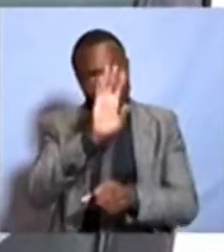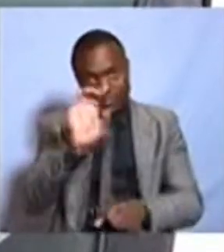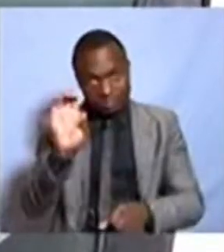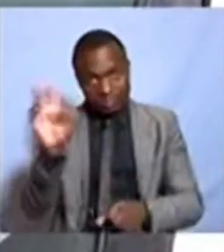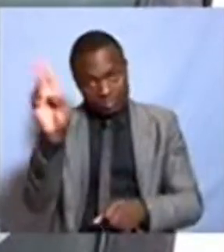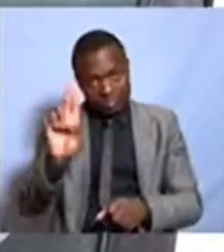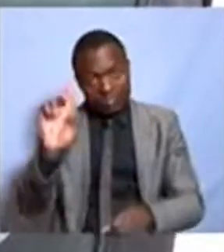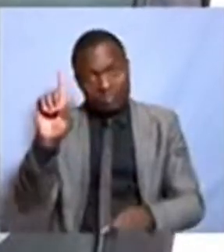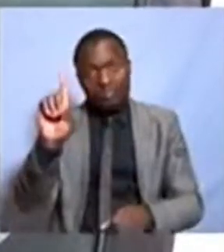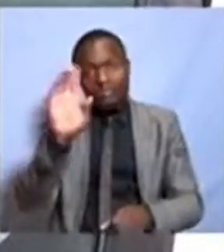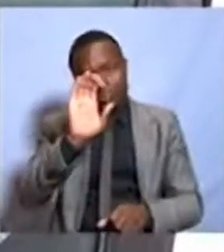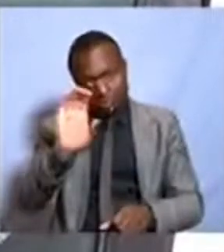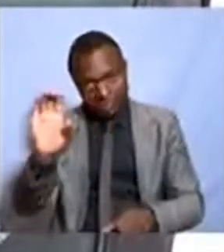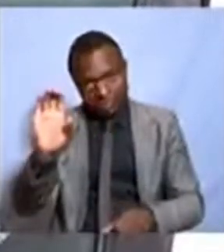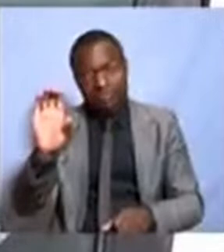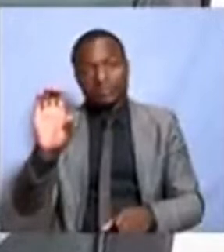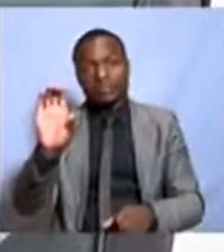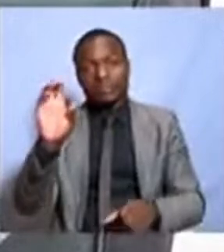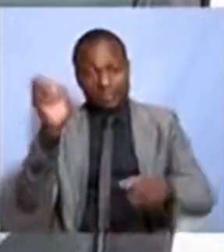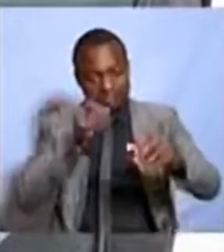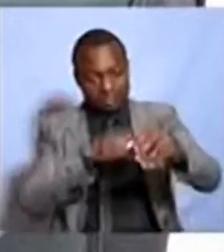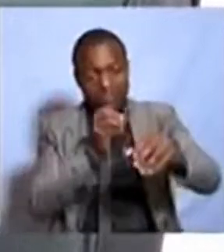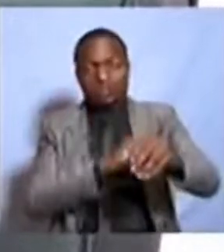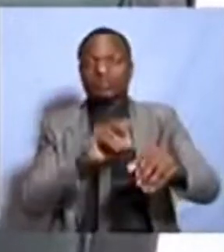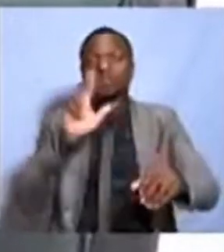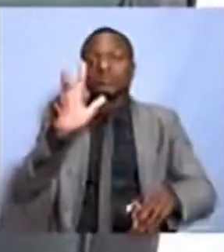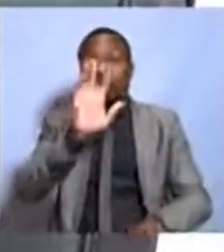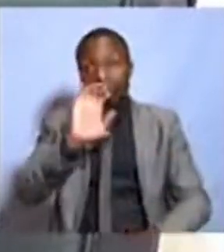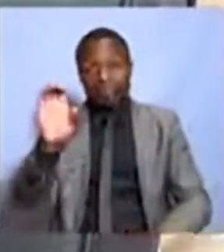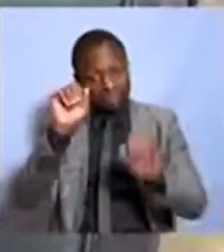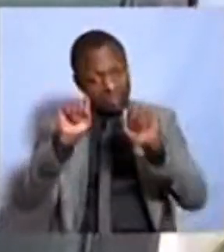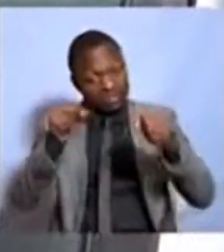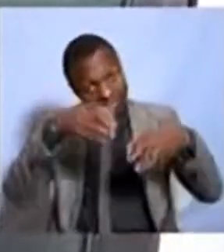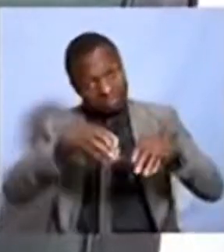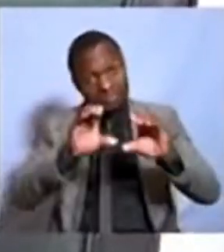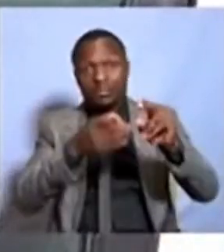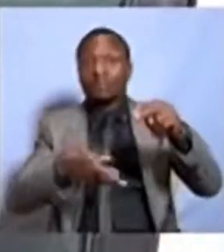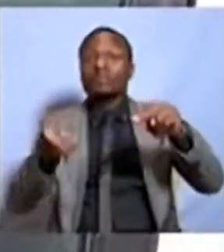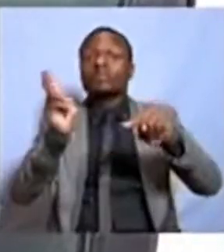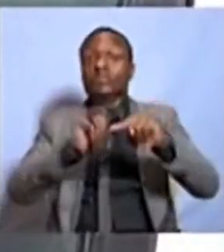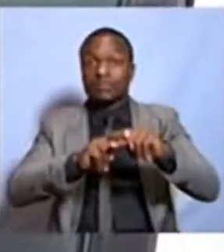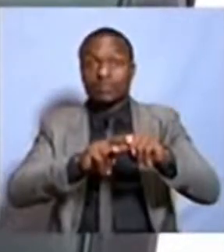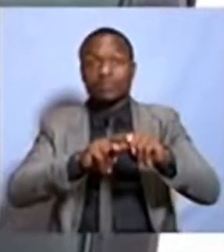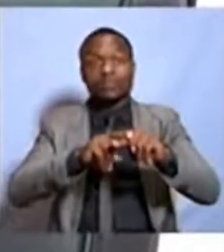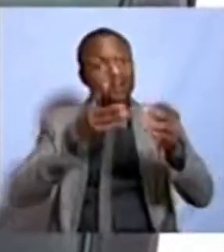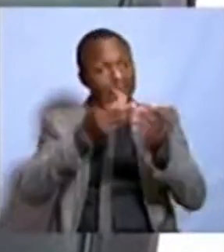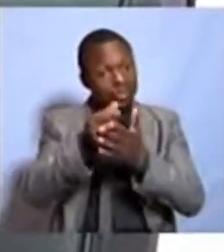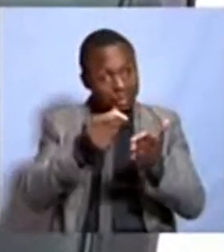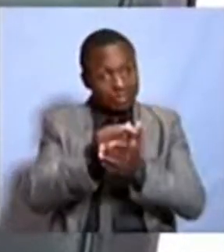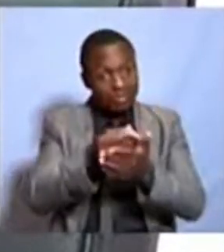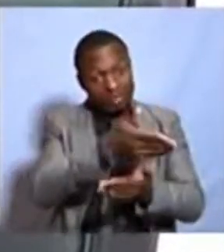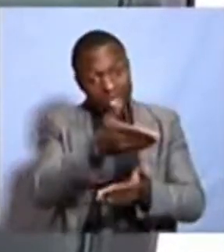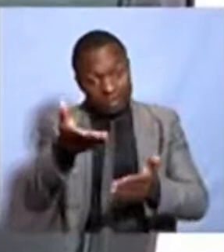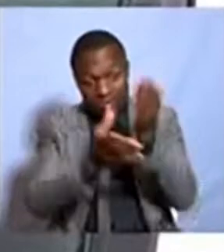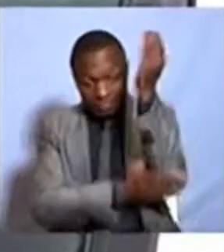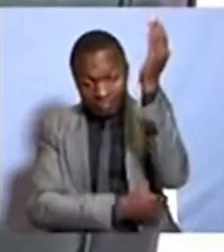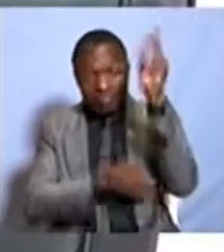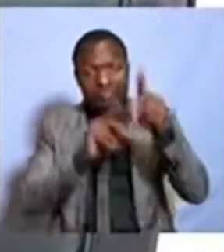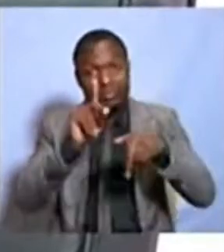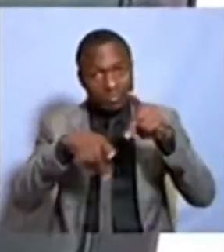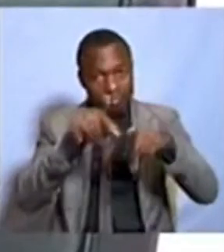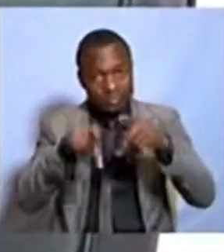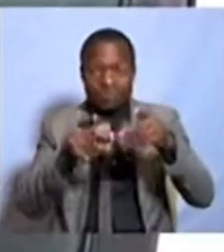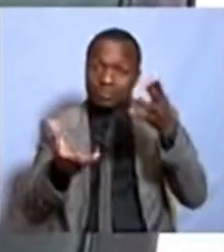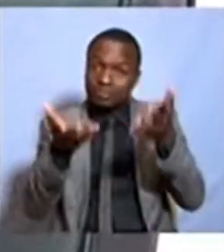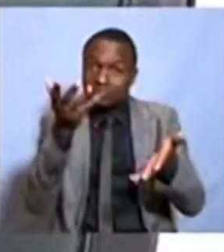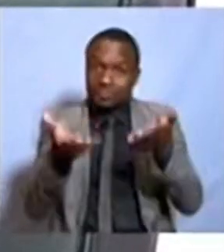use 100 kwacha and invest the 300 kwacha. So should we continue increasing the quantum of funds to these vulnerable people, or it's